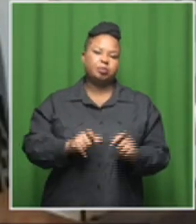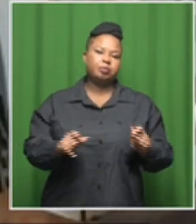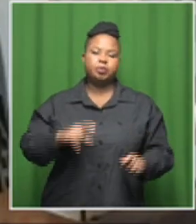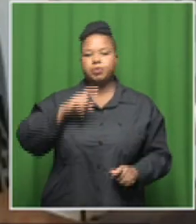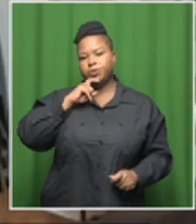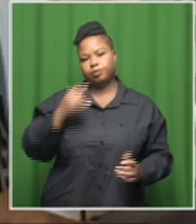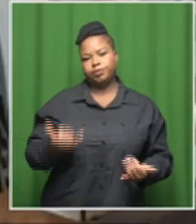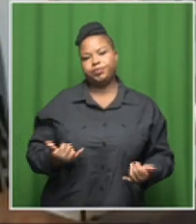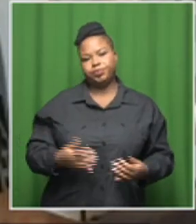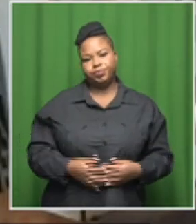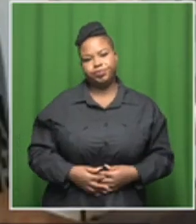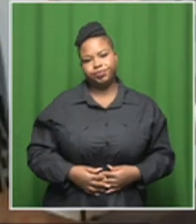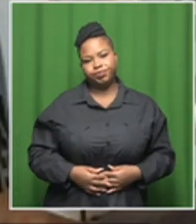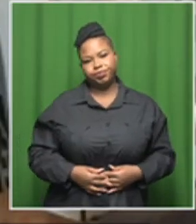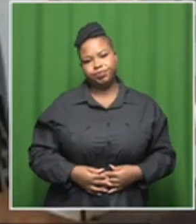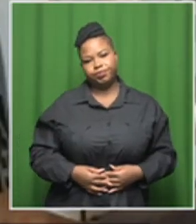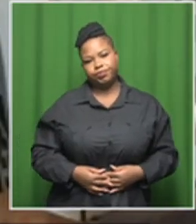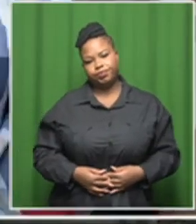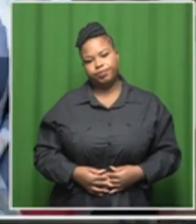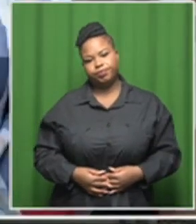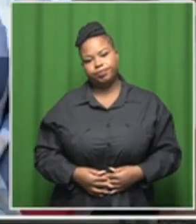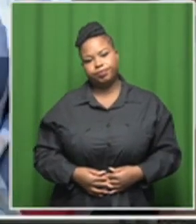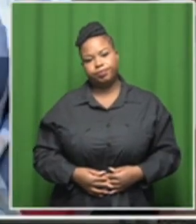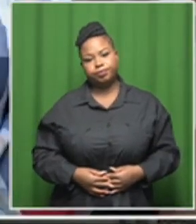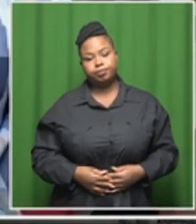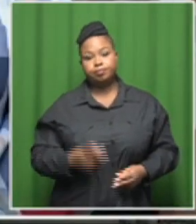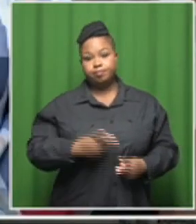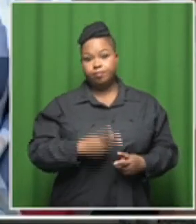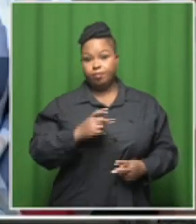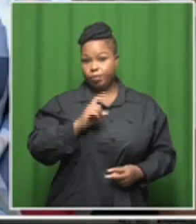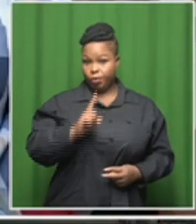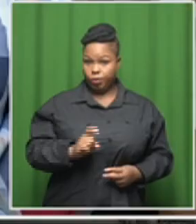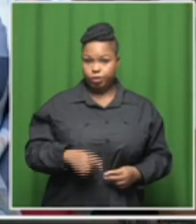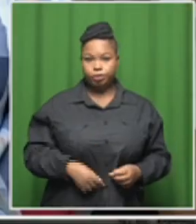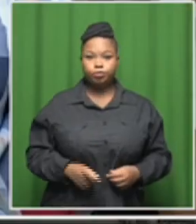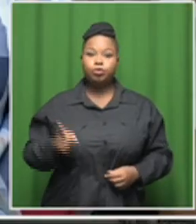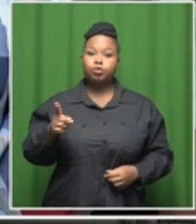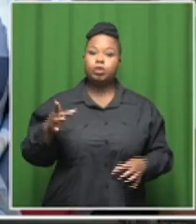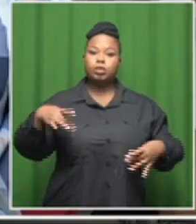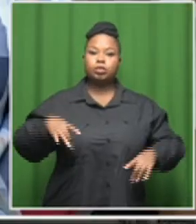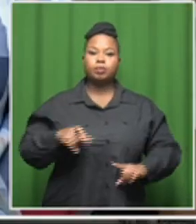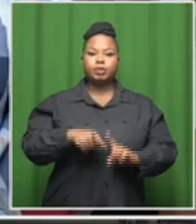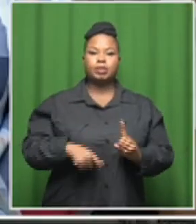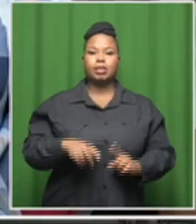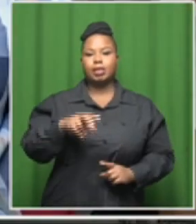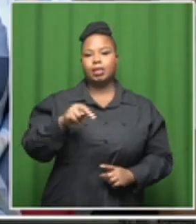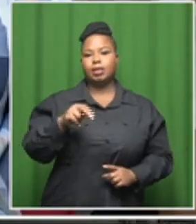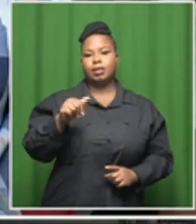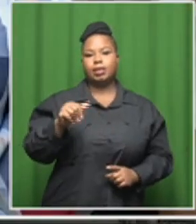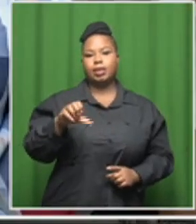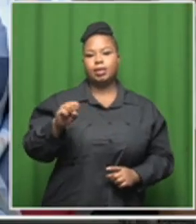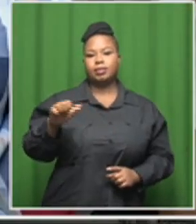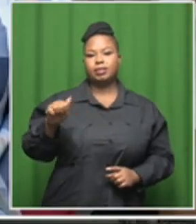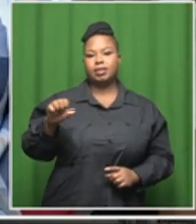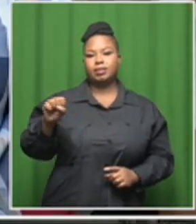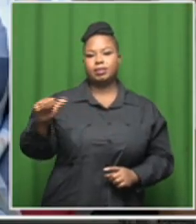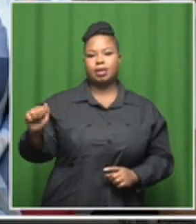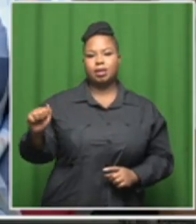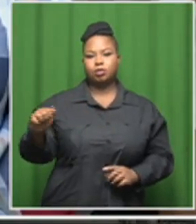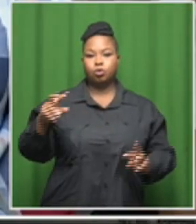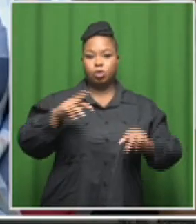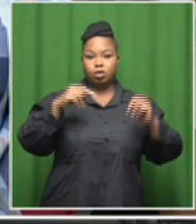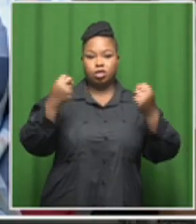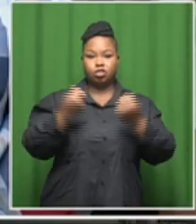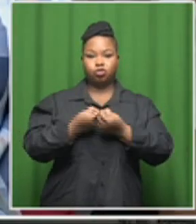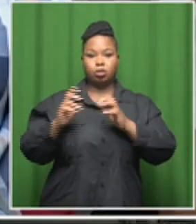in today's time. And then just a final one, Andrew. You are the chairperson of the National Stokvels Association of South Africa.